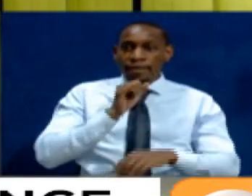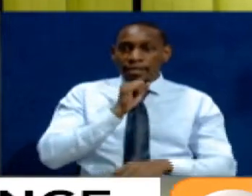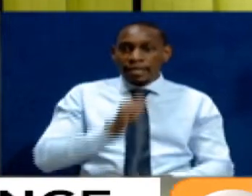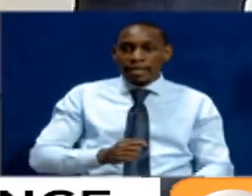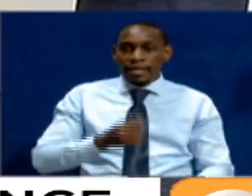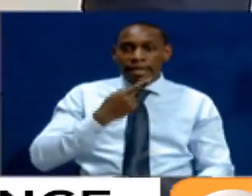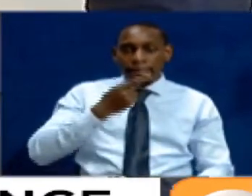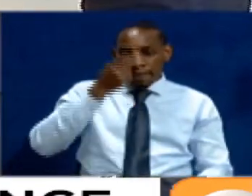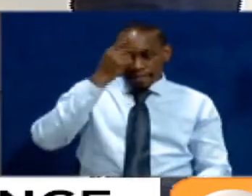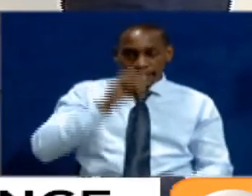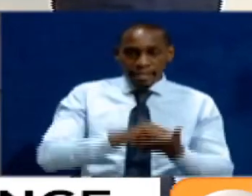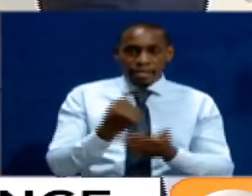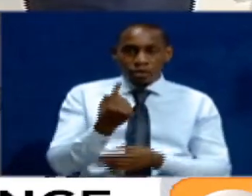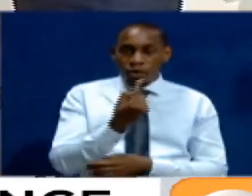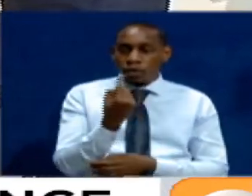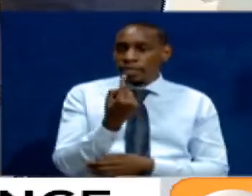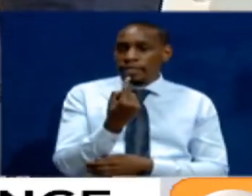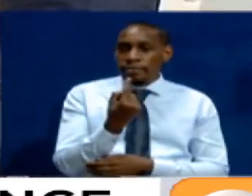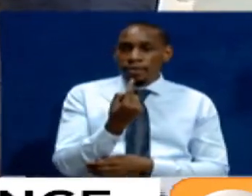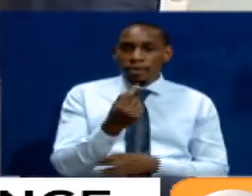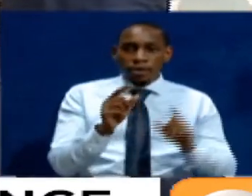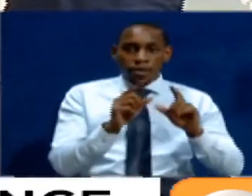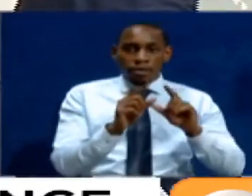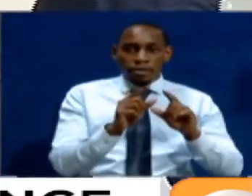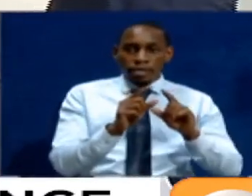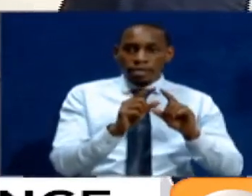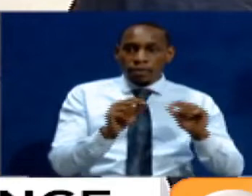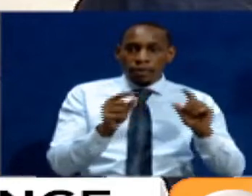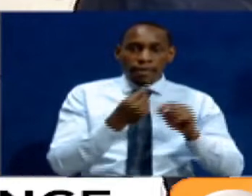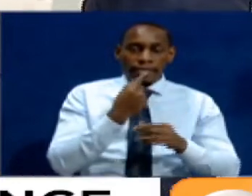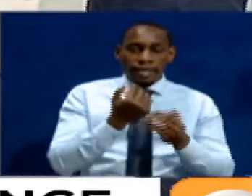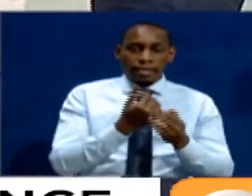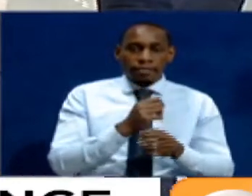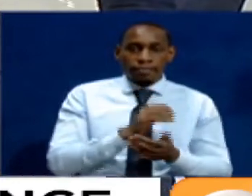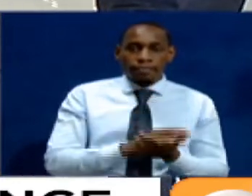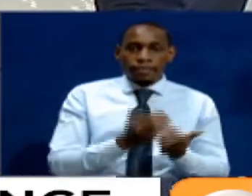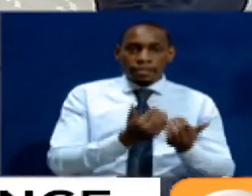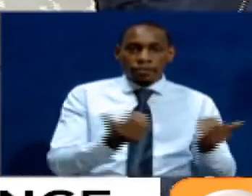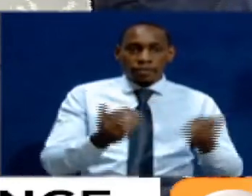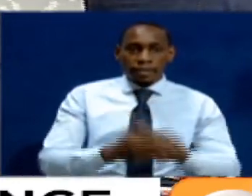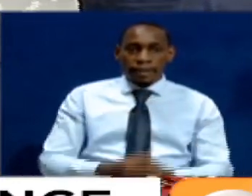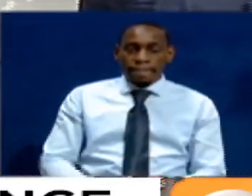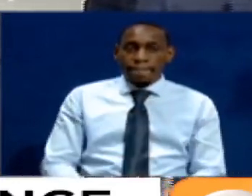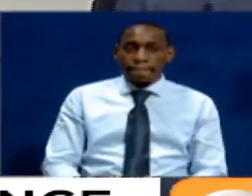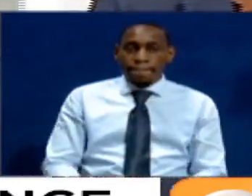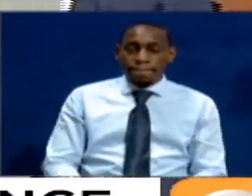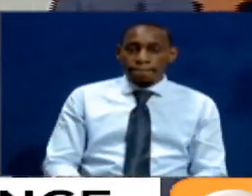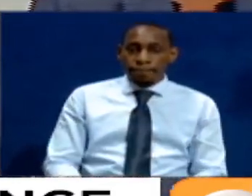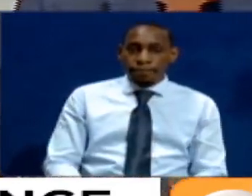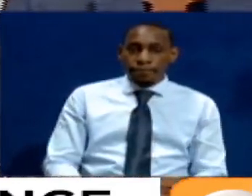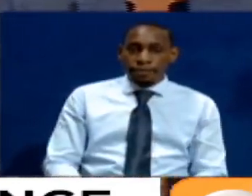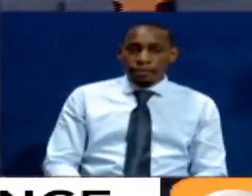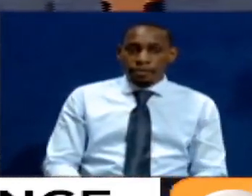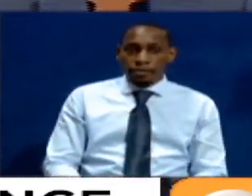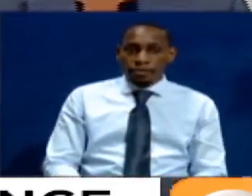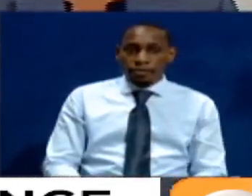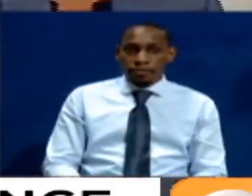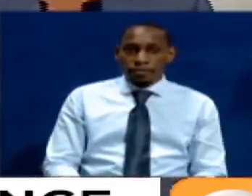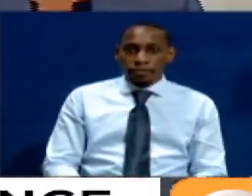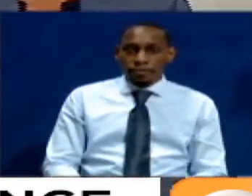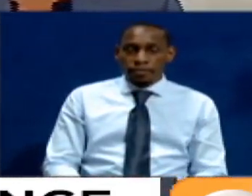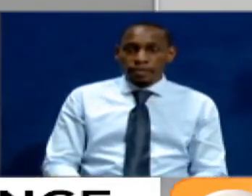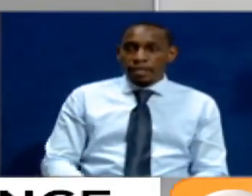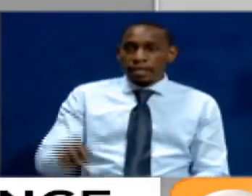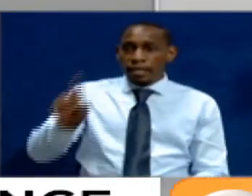them. Absolutely, that's good point. Disadvantage to grandchildren. Yeah. Okay, good. I'm glad you talked about viruses, because